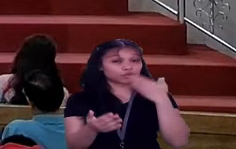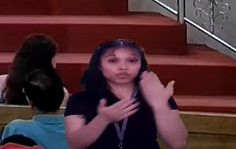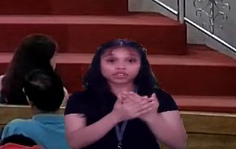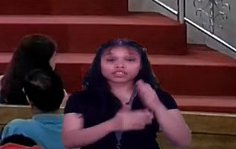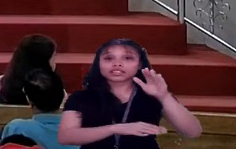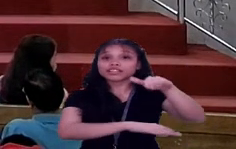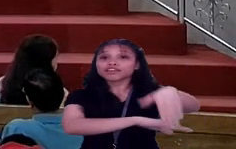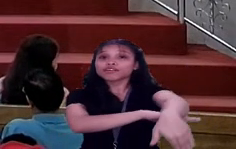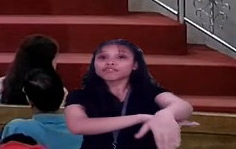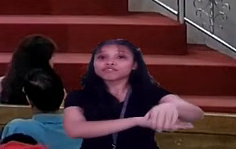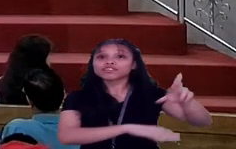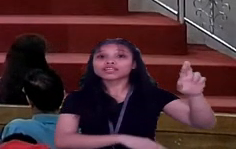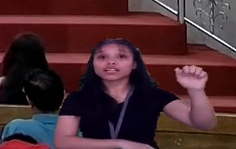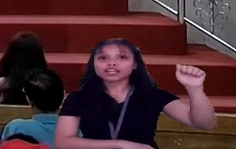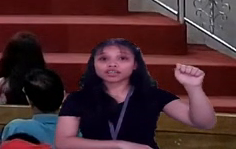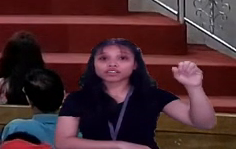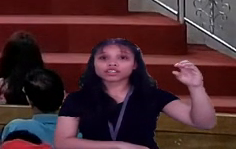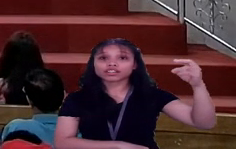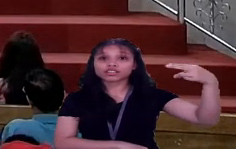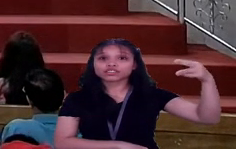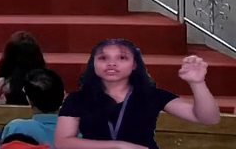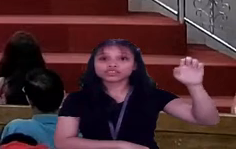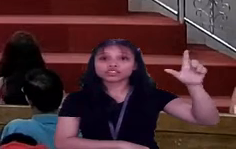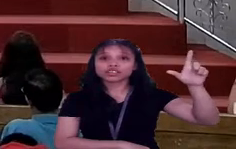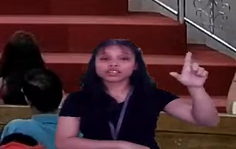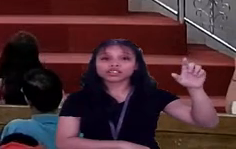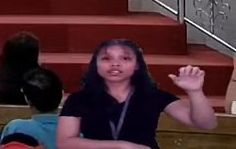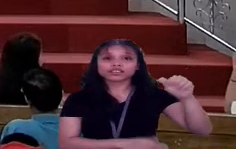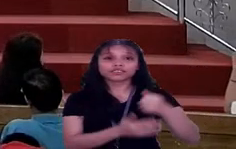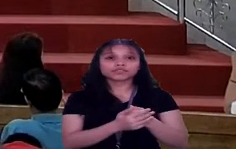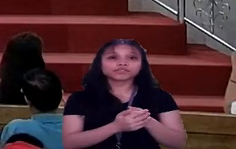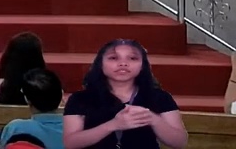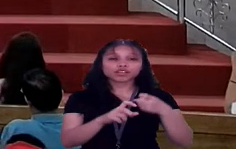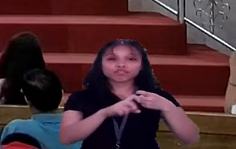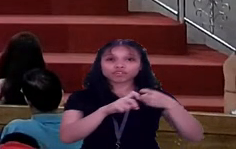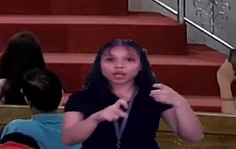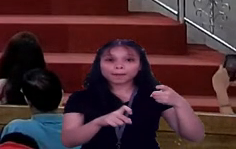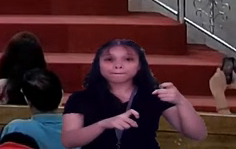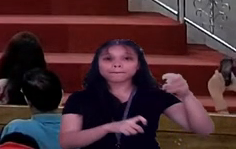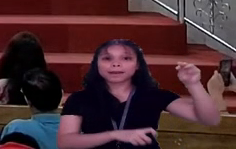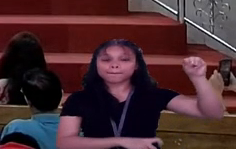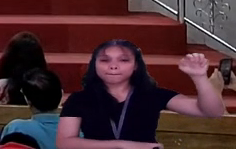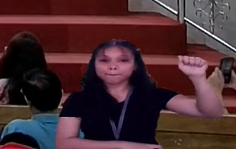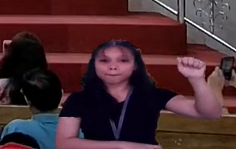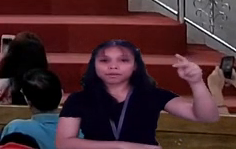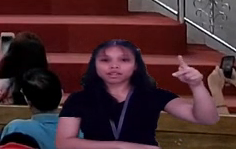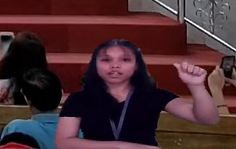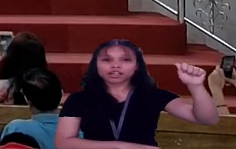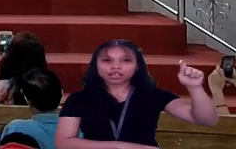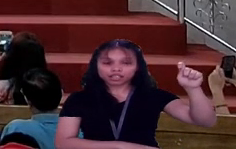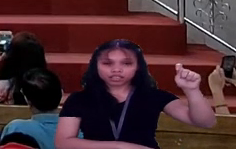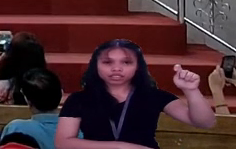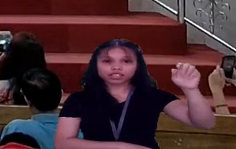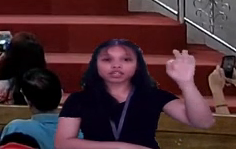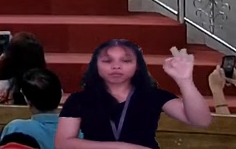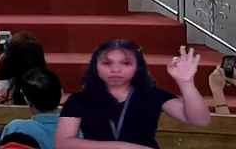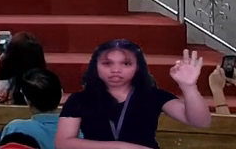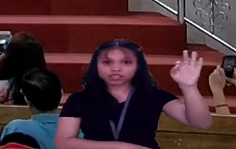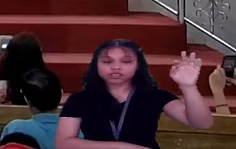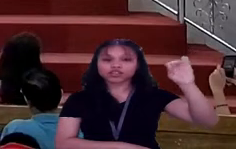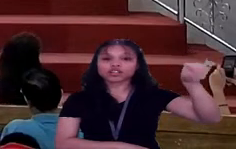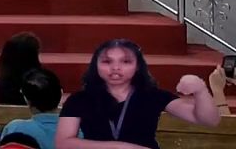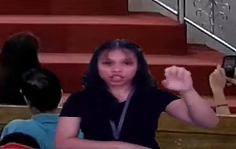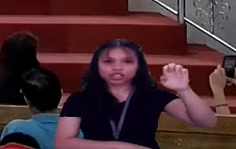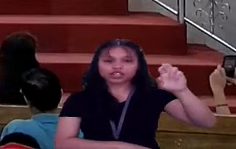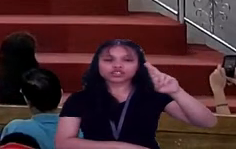evening, Brethren. My name is Rachel Ann Clavio. I am from Bethany Baptist Church, Makati, under the leadership of Pastor Jerry